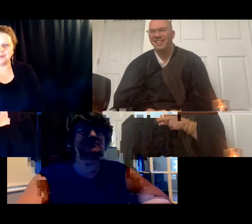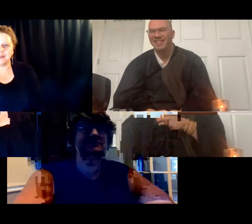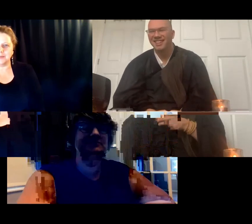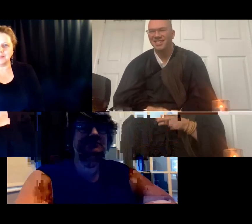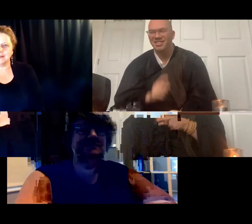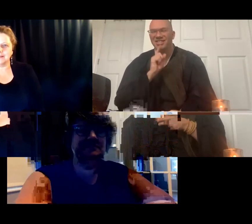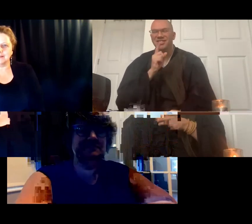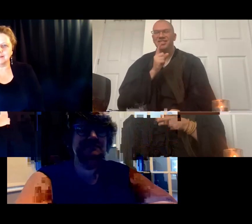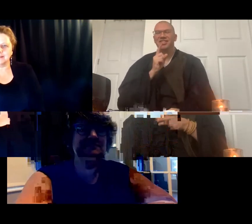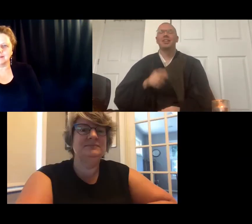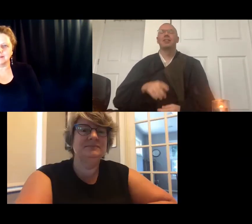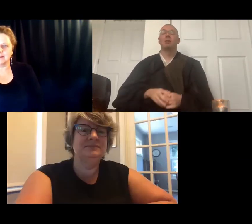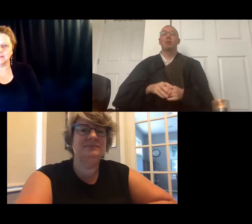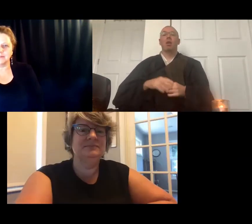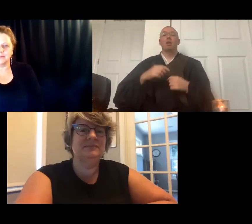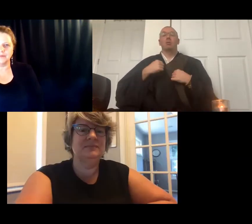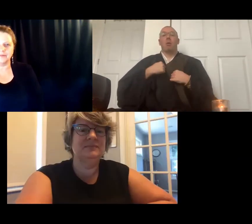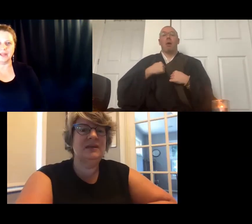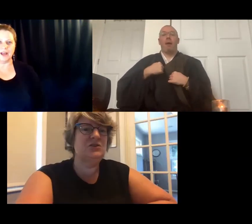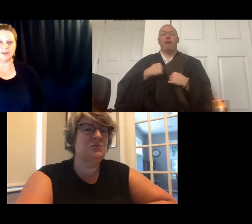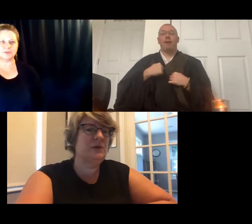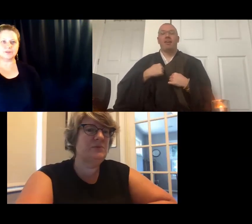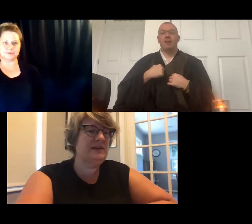Thank you, Amy.